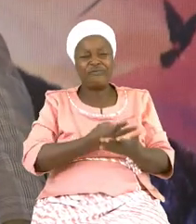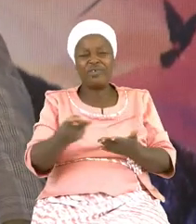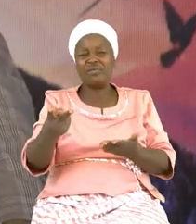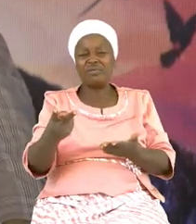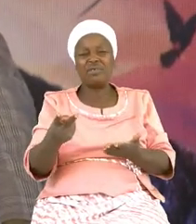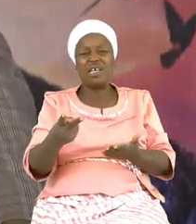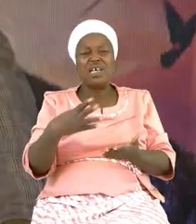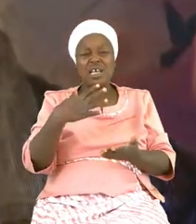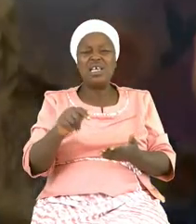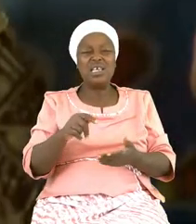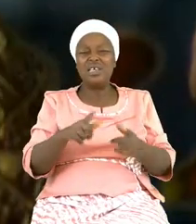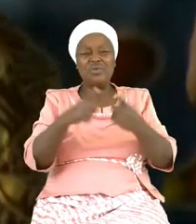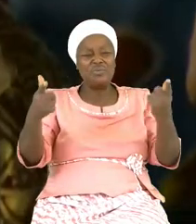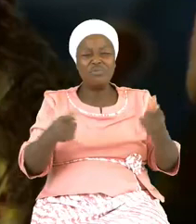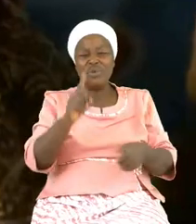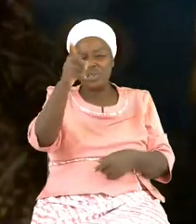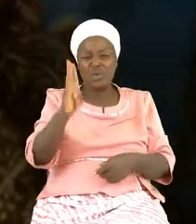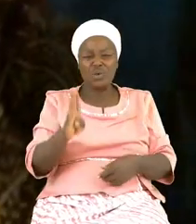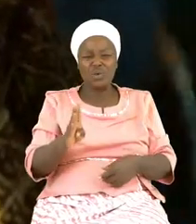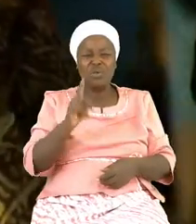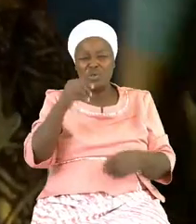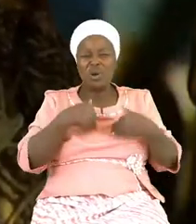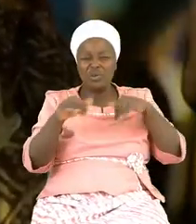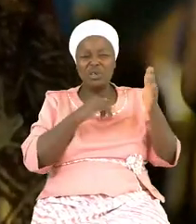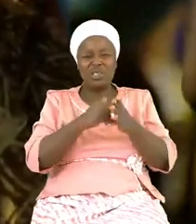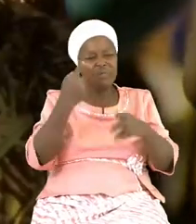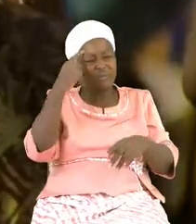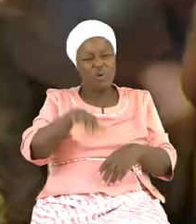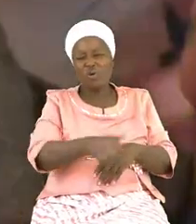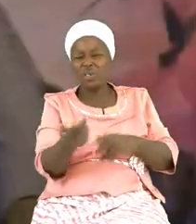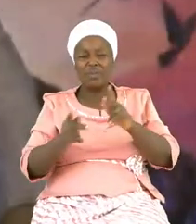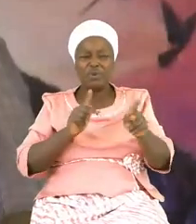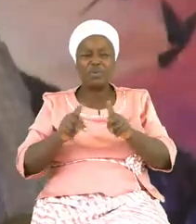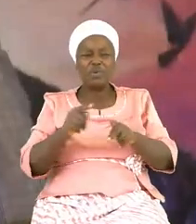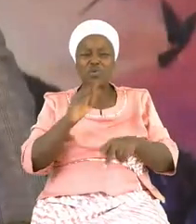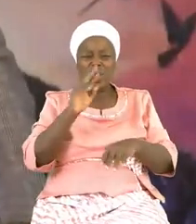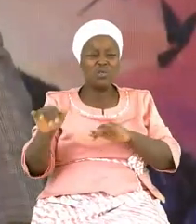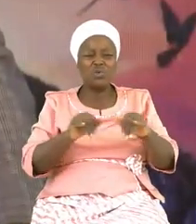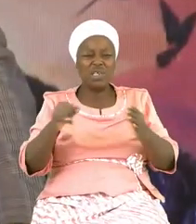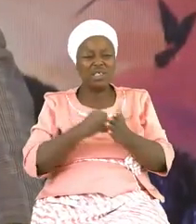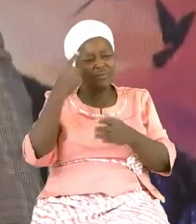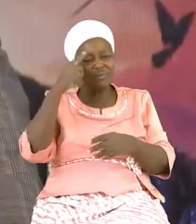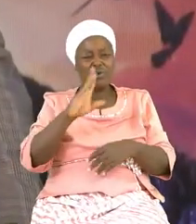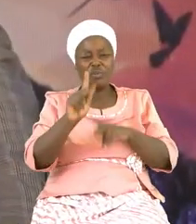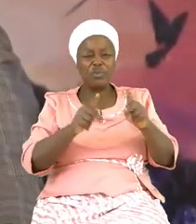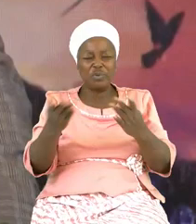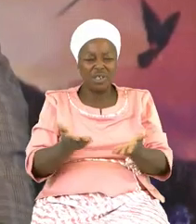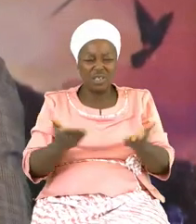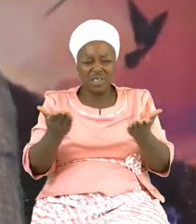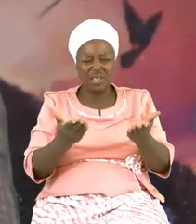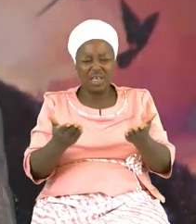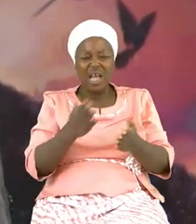impartial God. You've done it for other people. You're doing it for your people here and